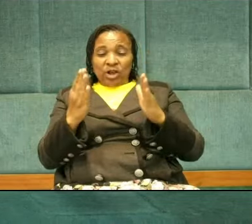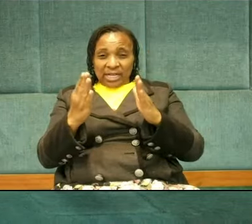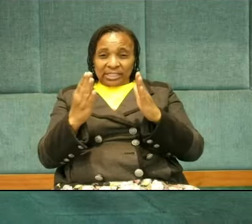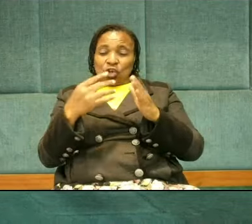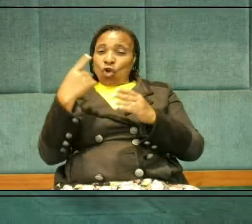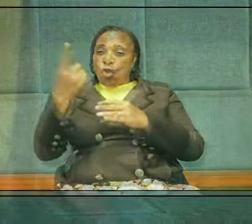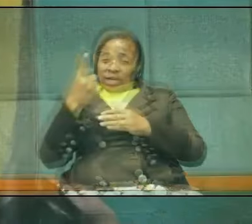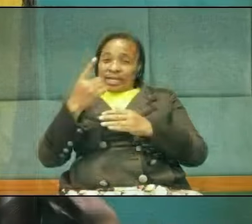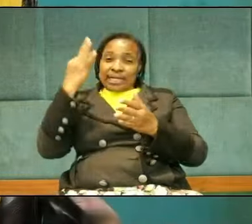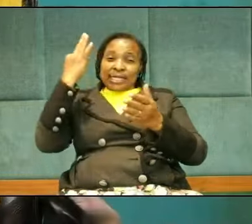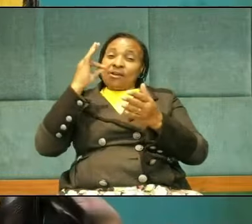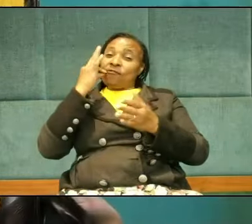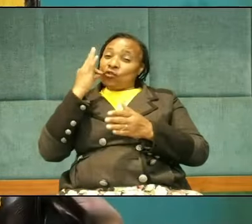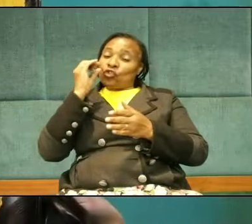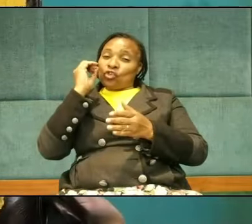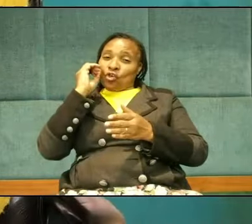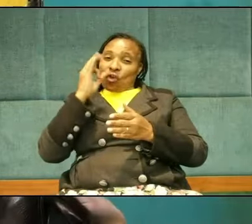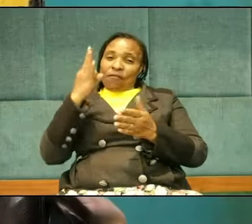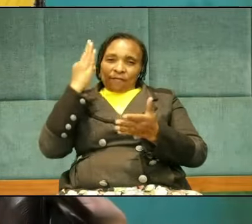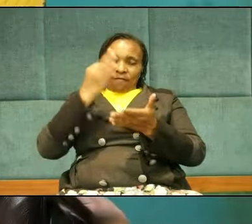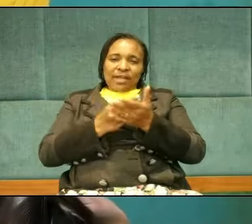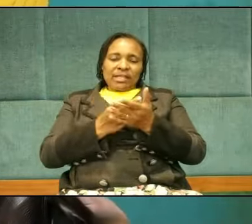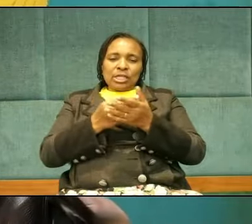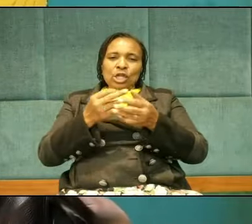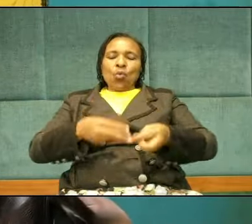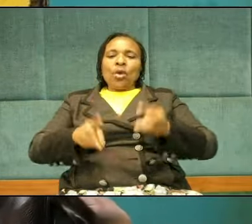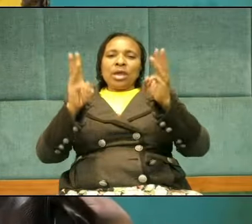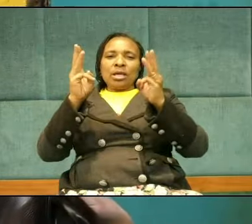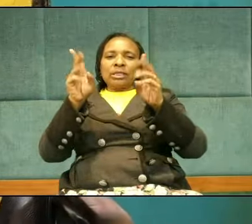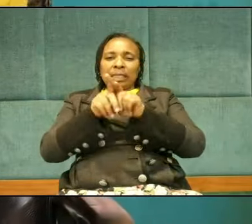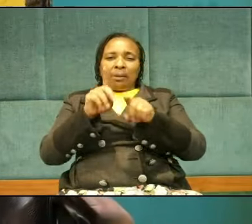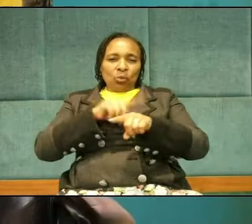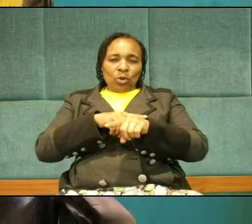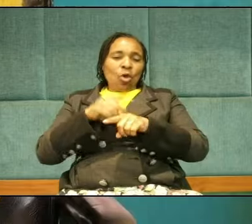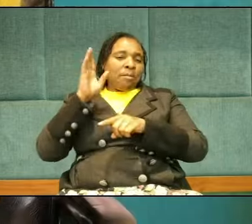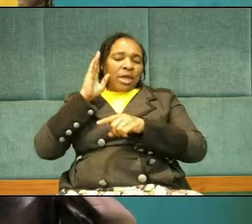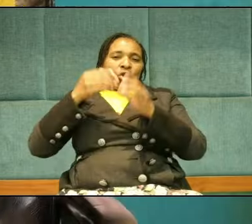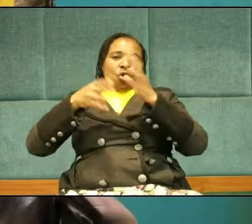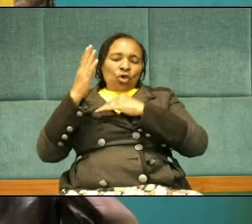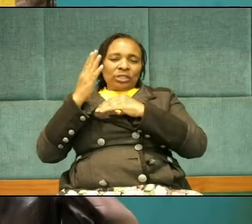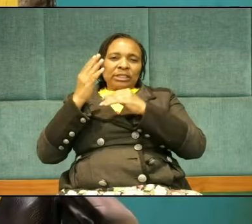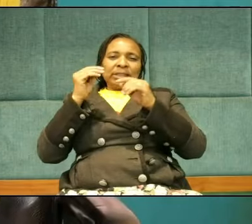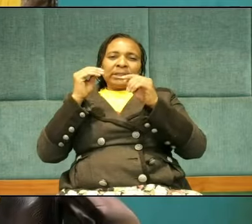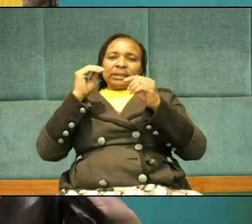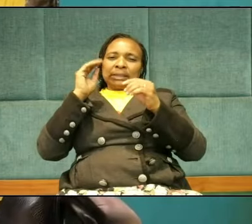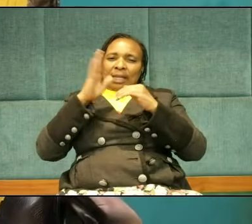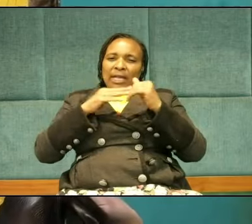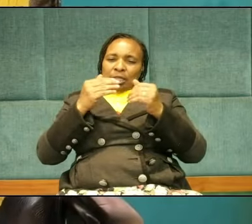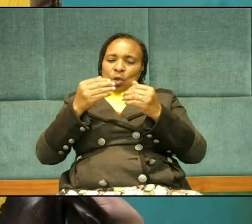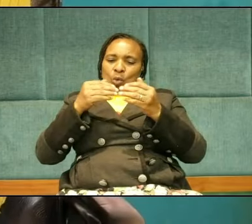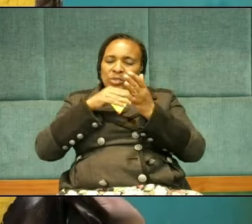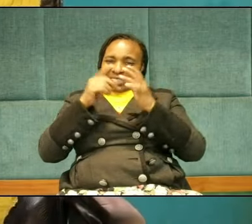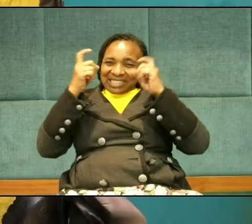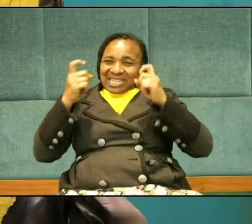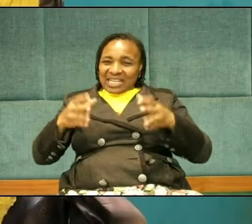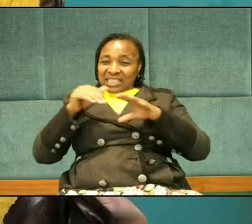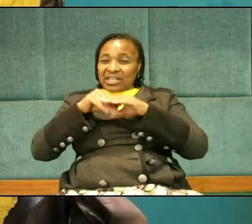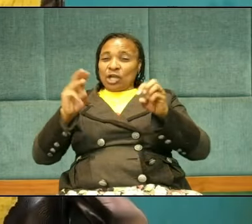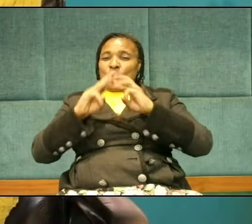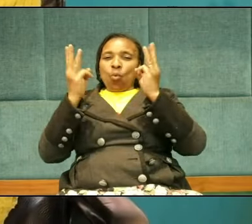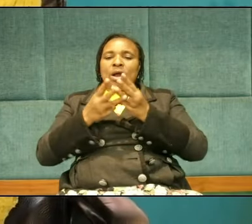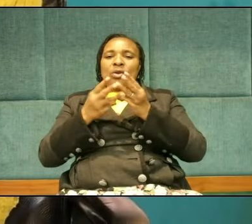of faith. And in this way, as we obey God, defying the wickedness of this world, that we may grow